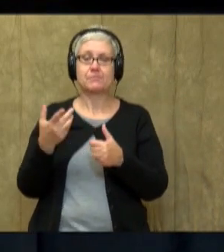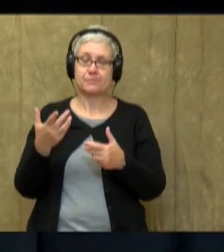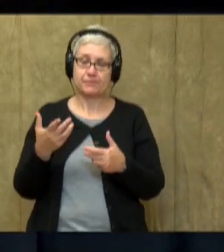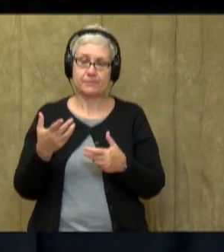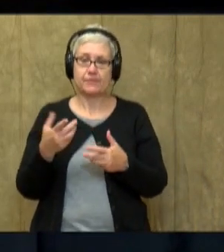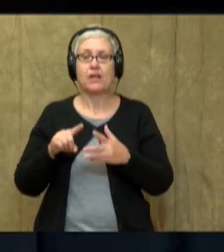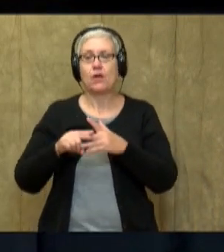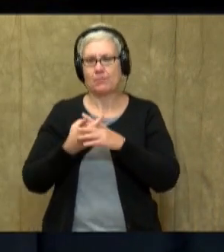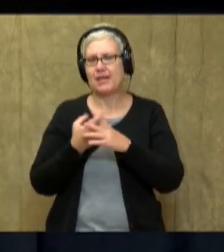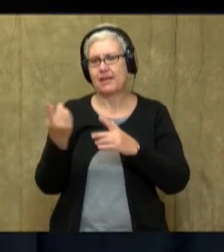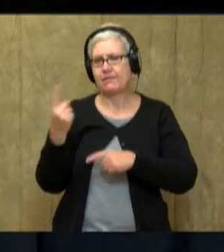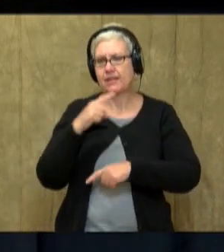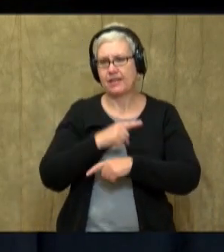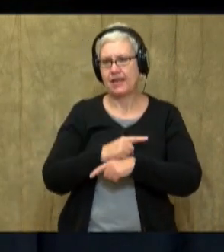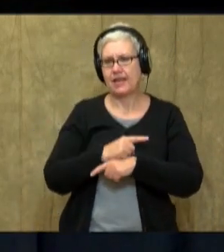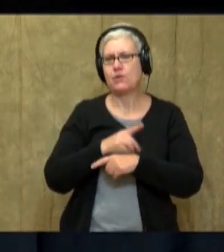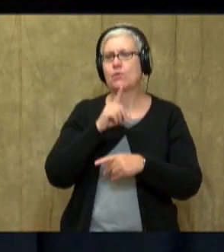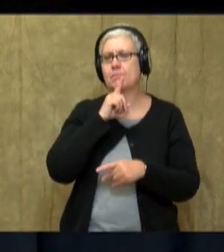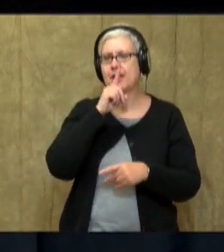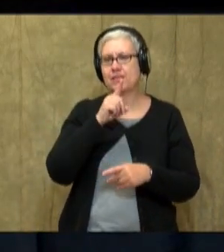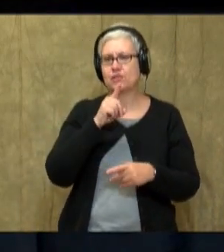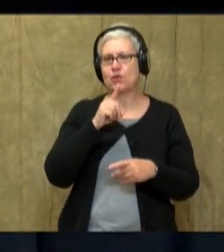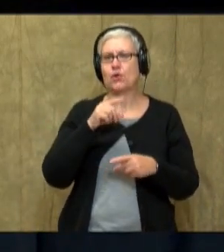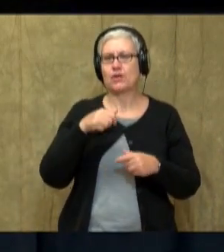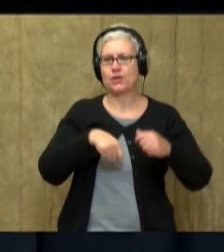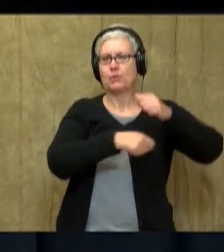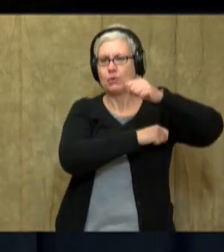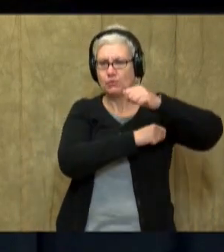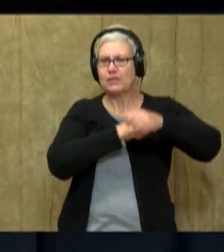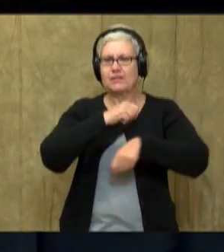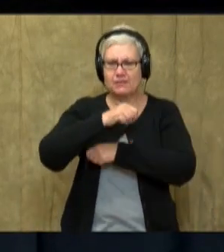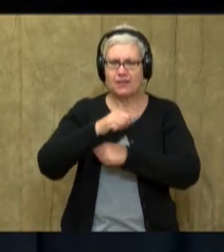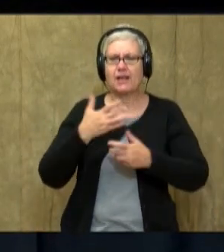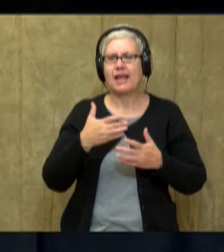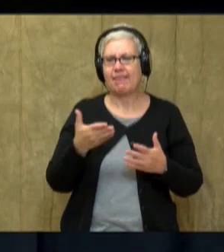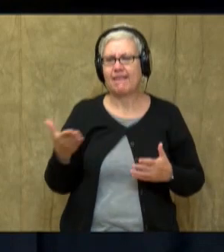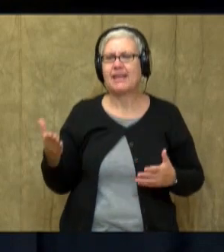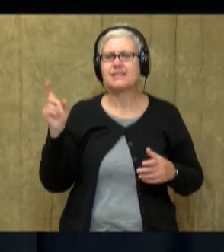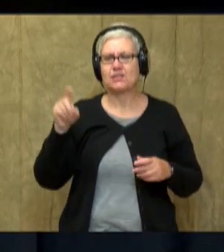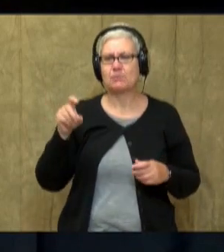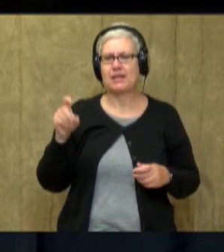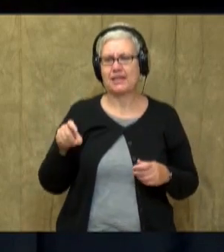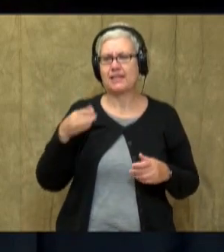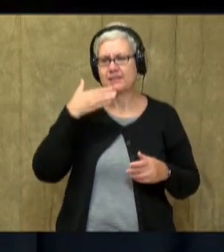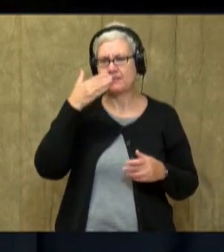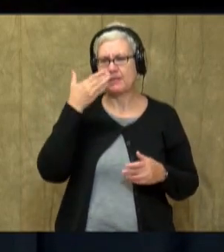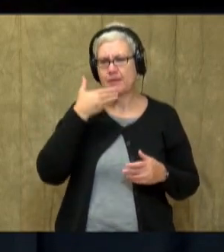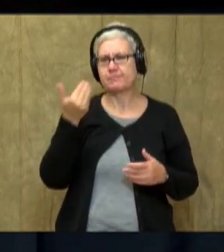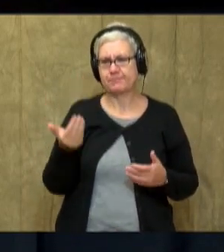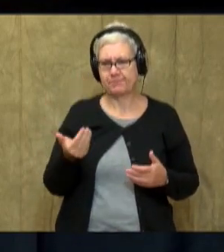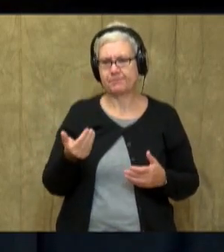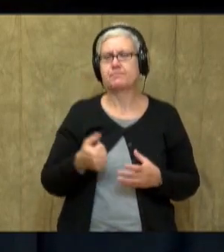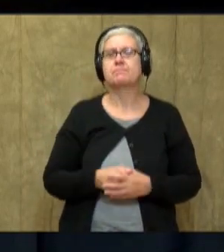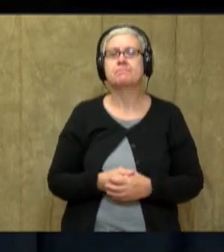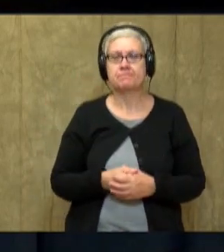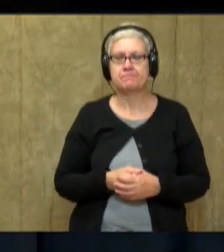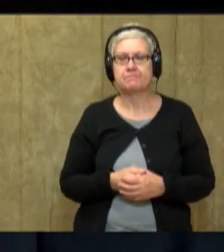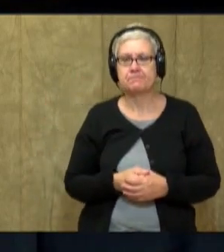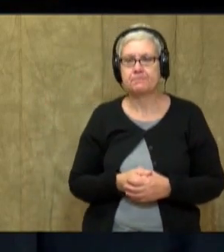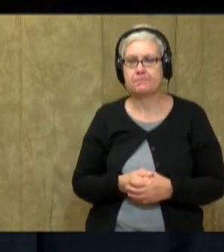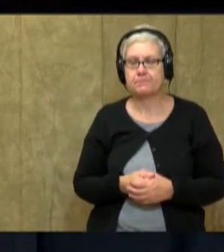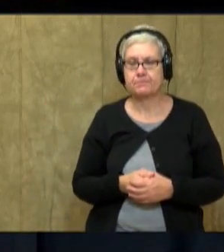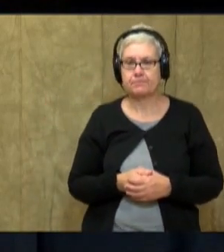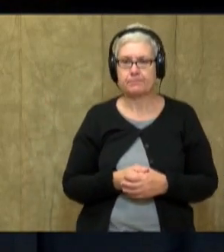or at the beginning of the day, you want to make sure that you have packed a hygiene pack, so that after PE, you can refresh yourself